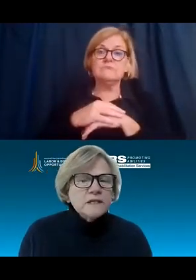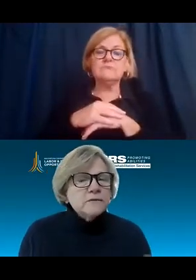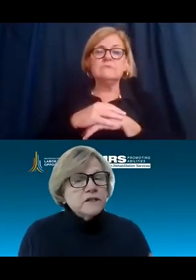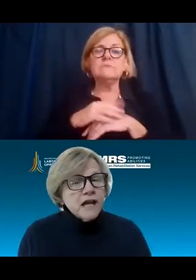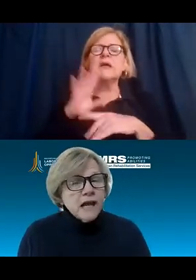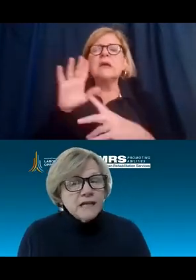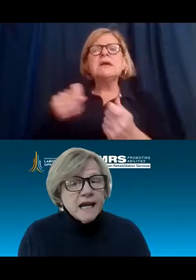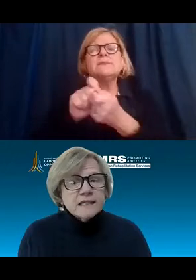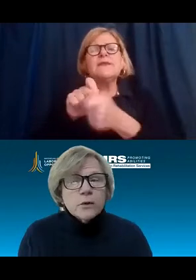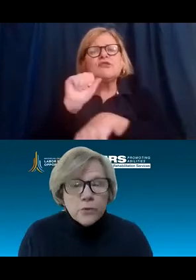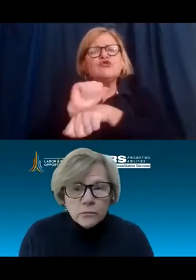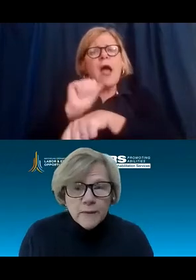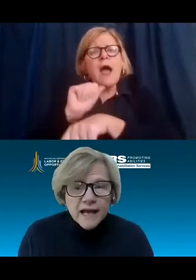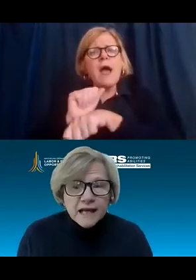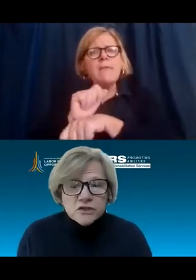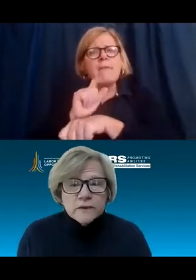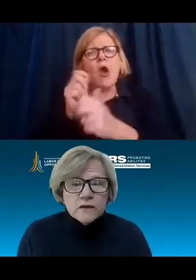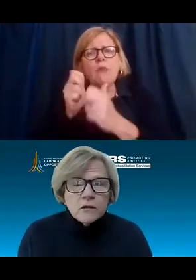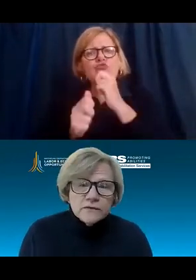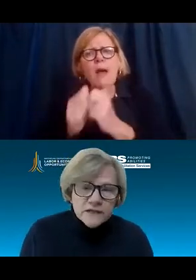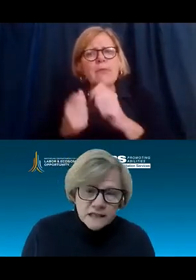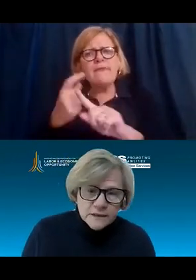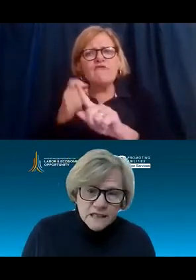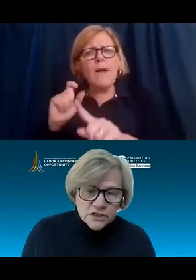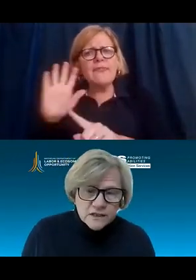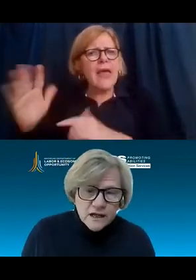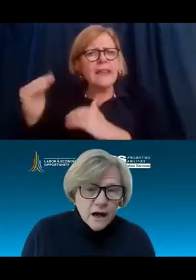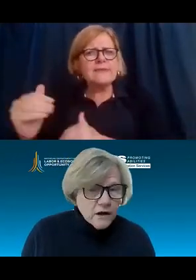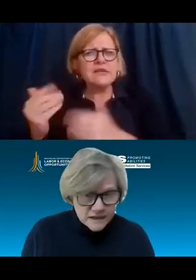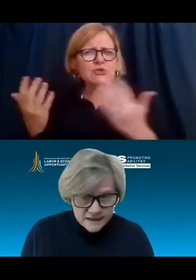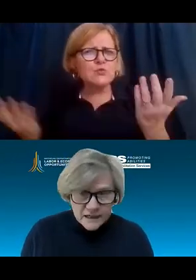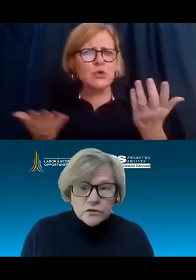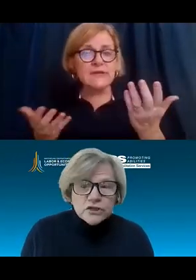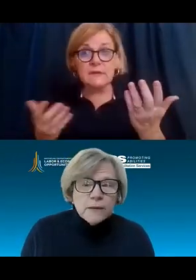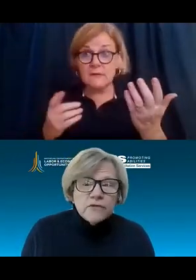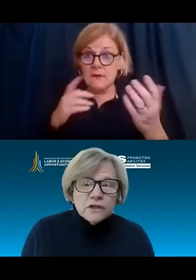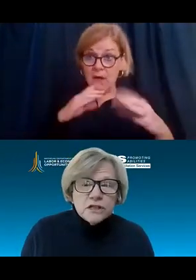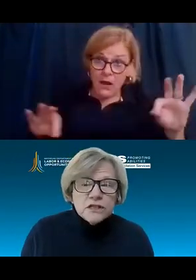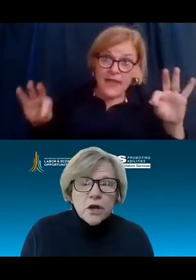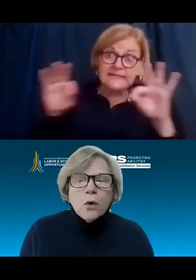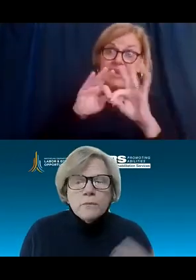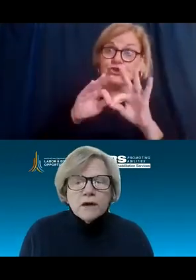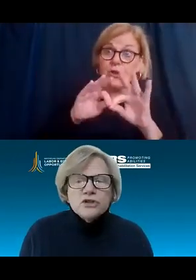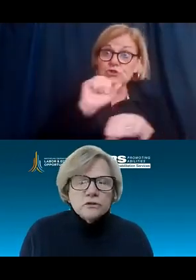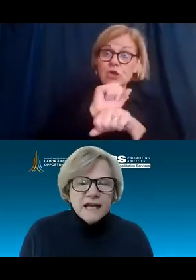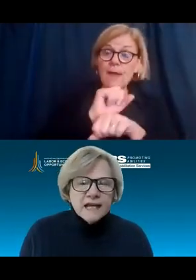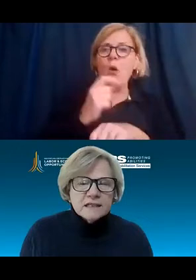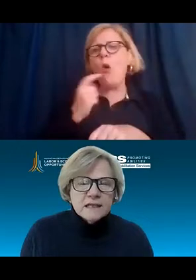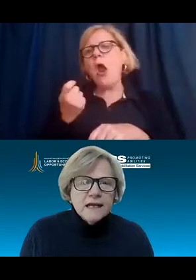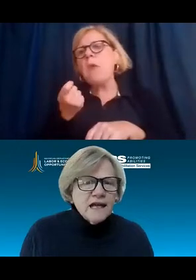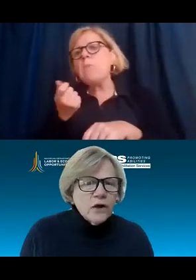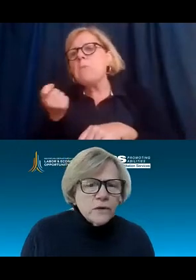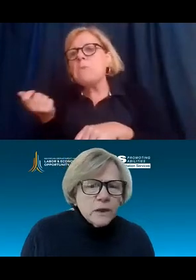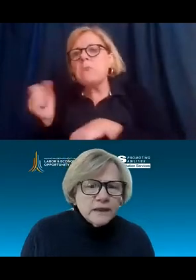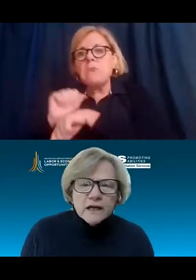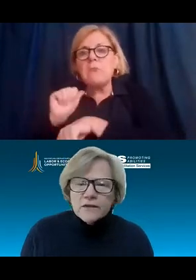What specific job tasks are problematic as a result of these limitations? Are they essential job functions or marginal tasks?